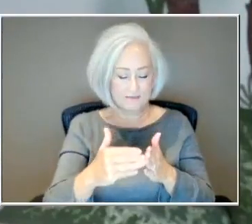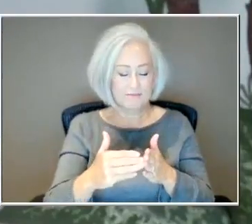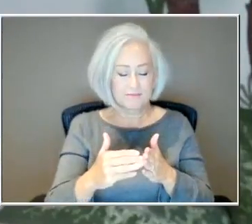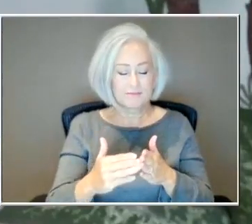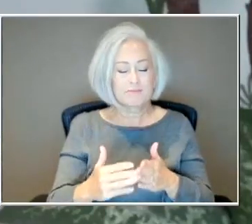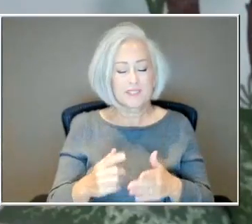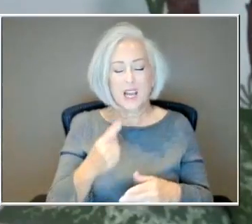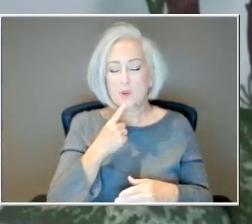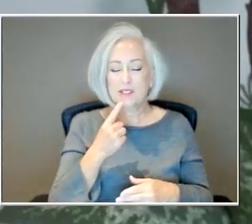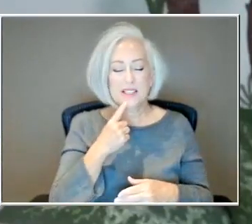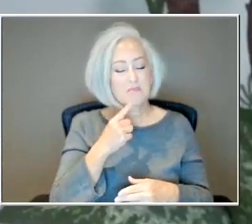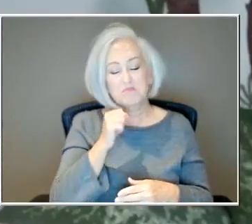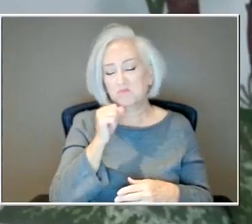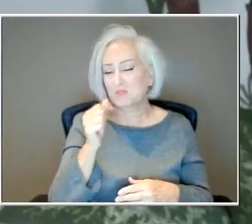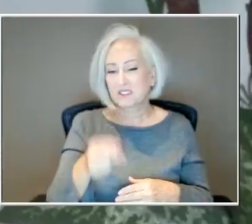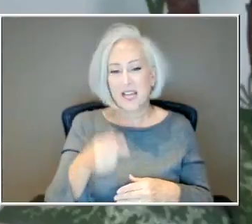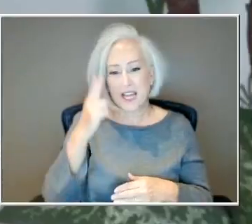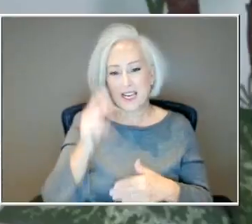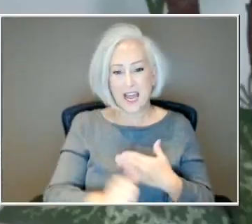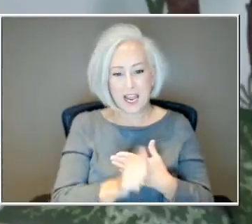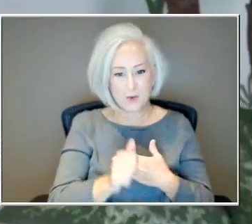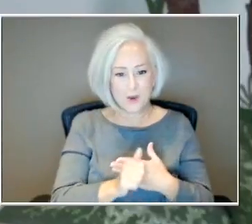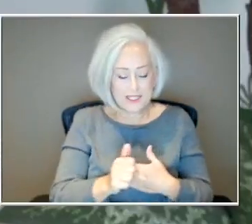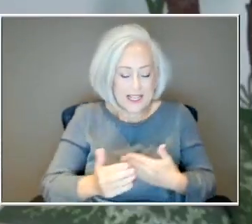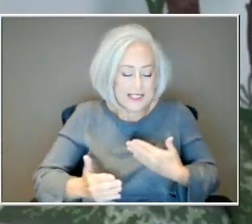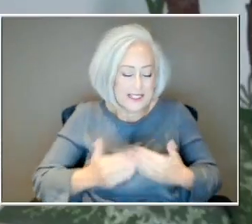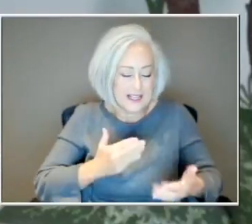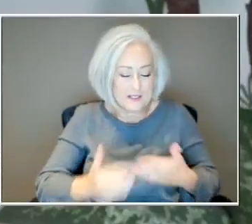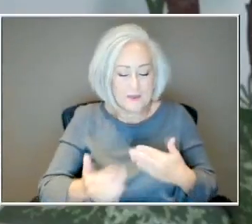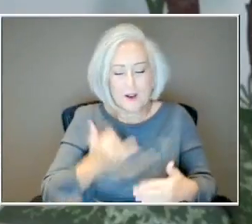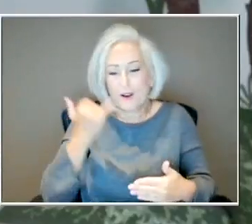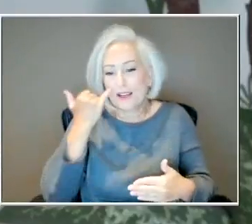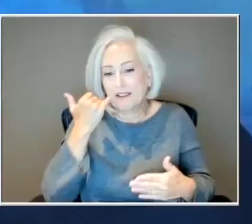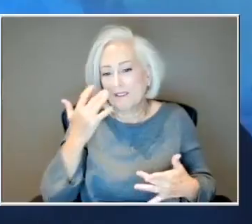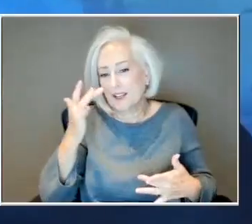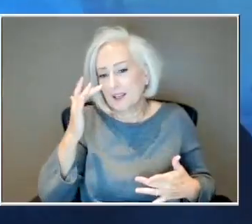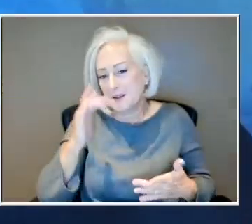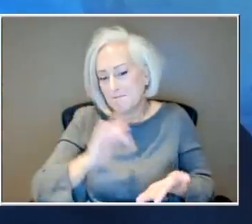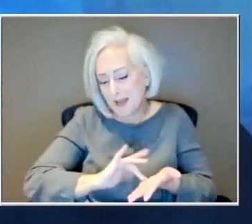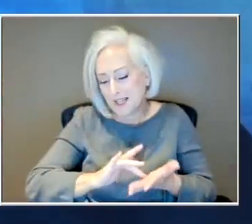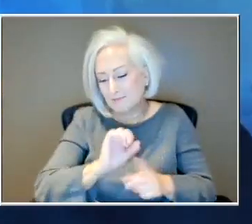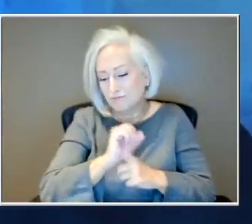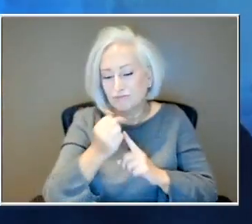very high risk, even if they have underlying conditions to be scared to death.